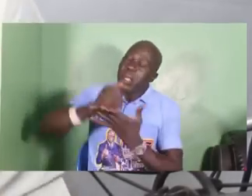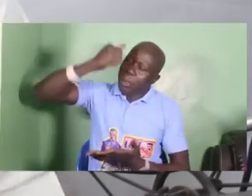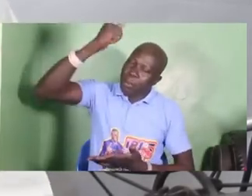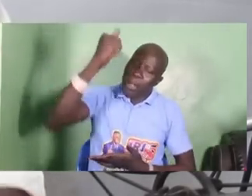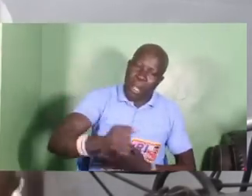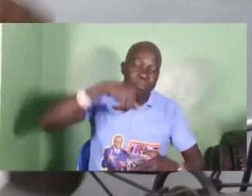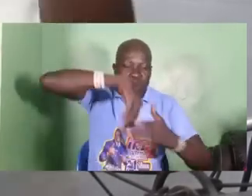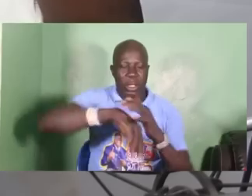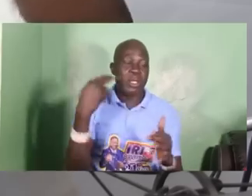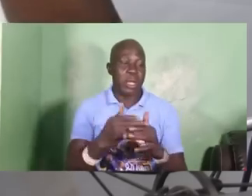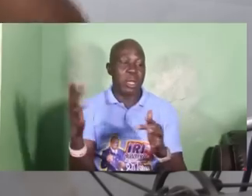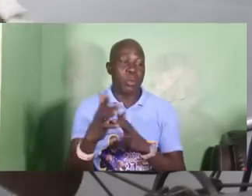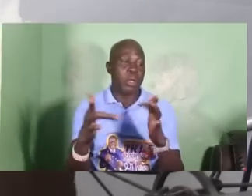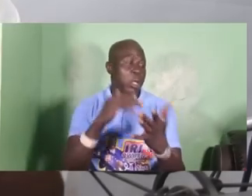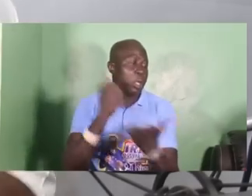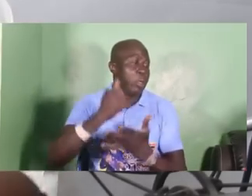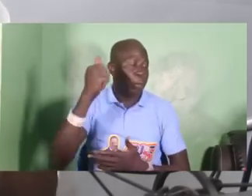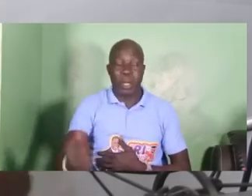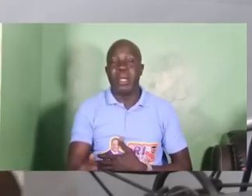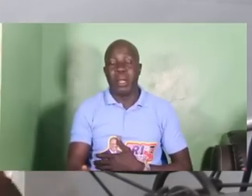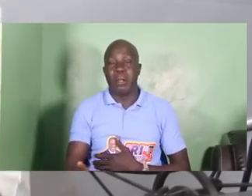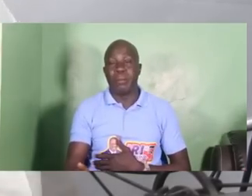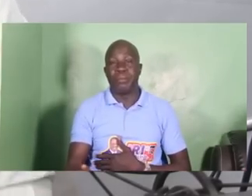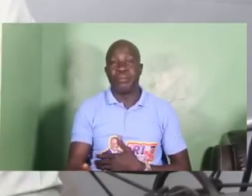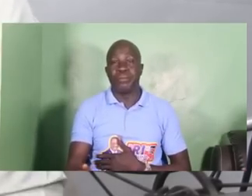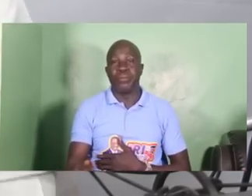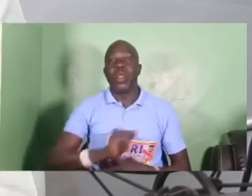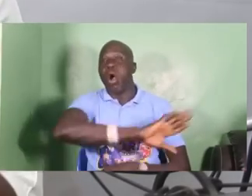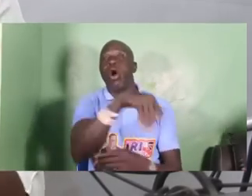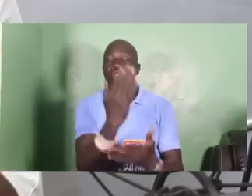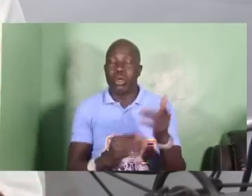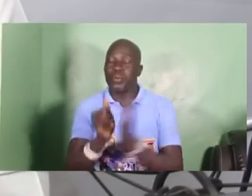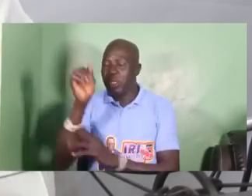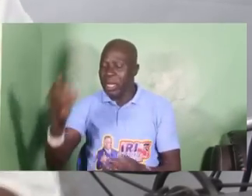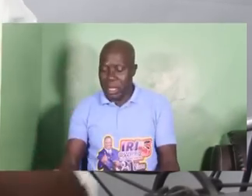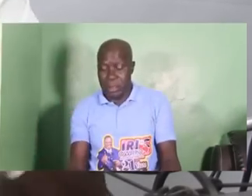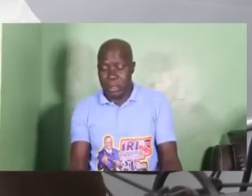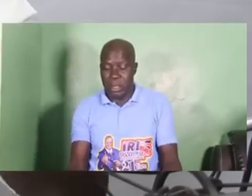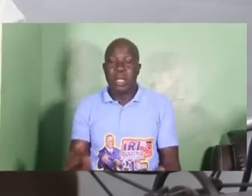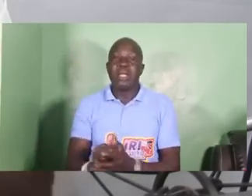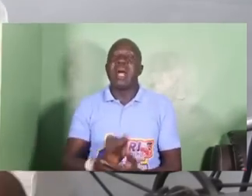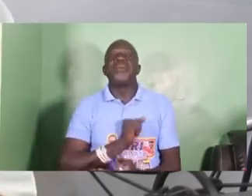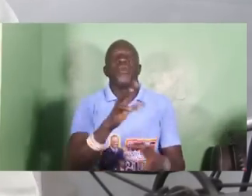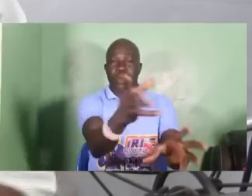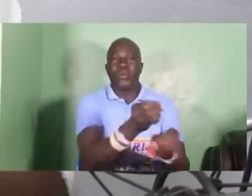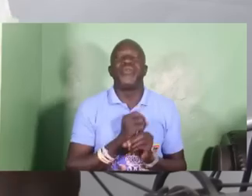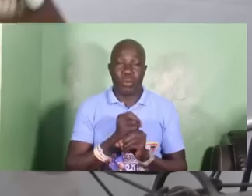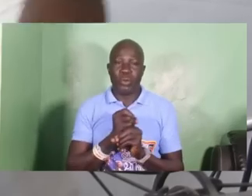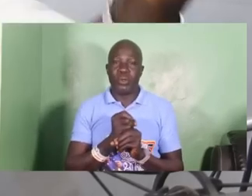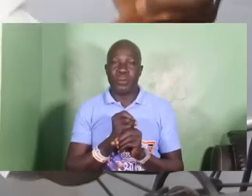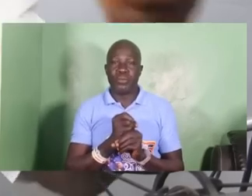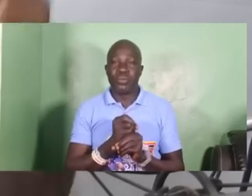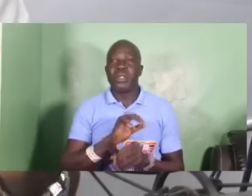never get sick for me again. In the name of Jesus. Yeah, because Jesus Christ. And when they come, there are some land. Do what it babble. That if